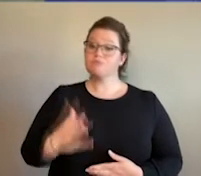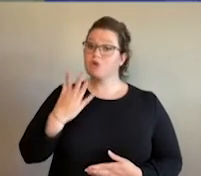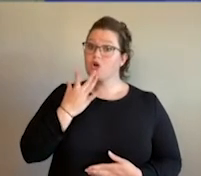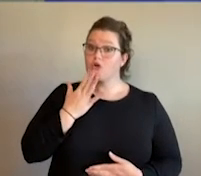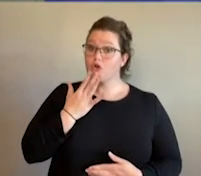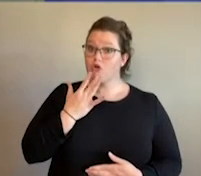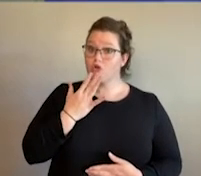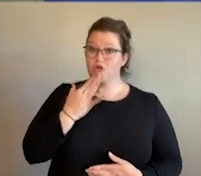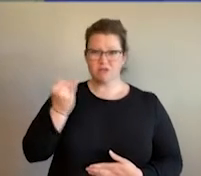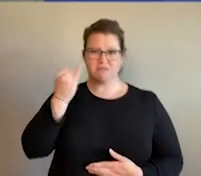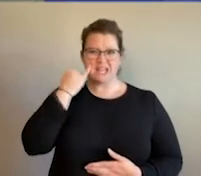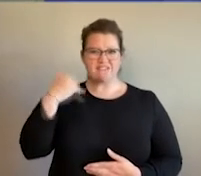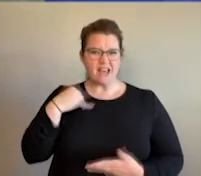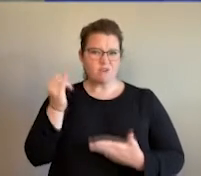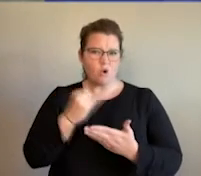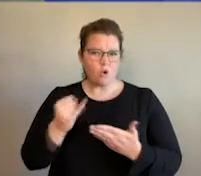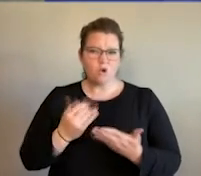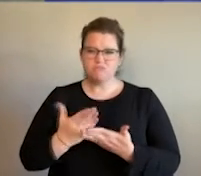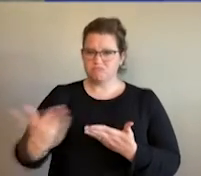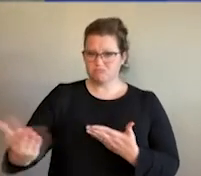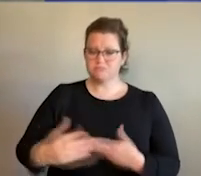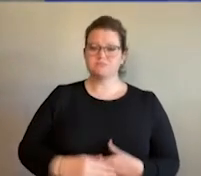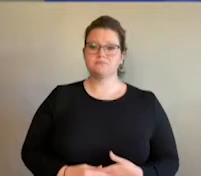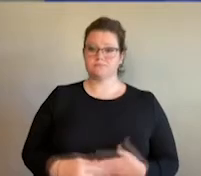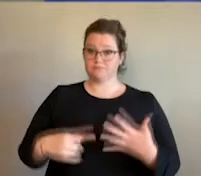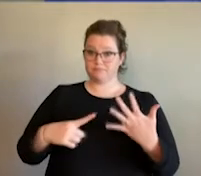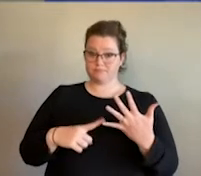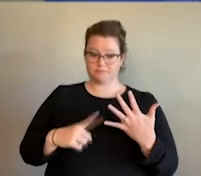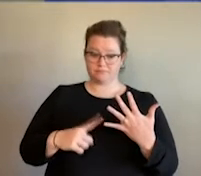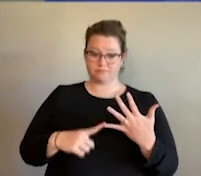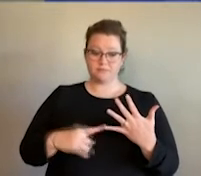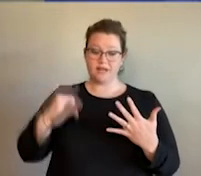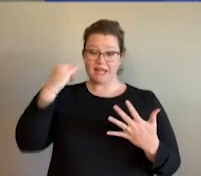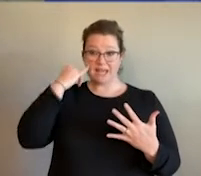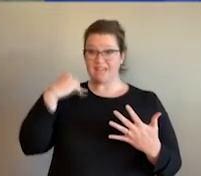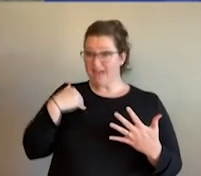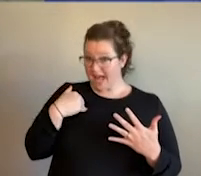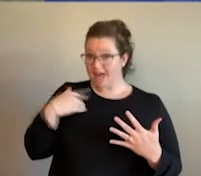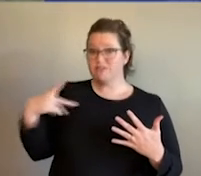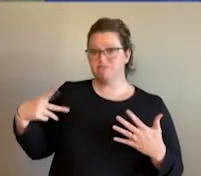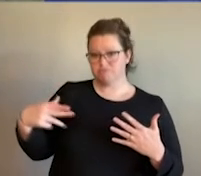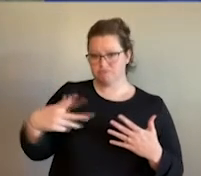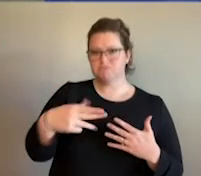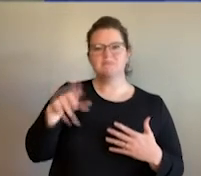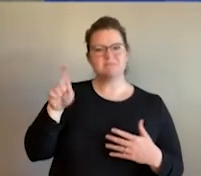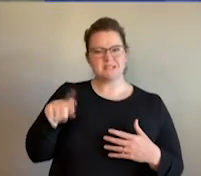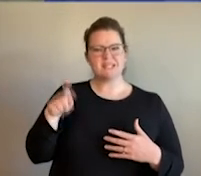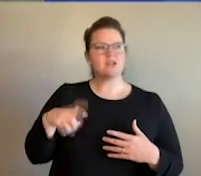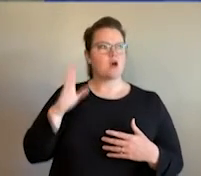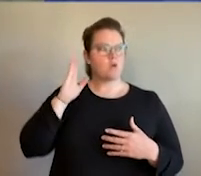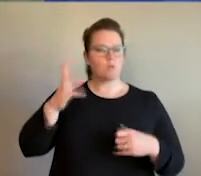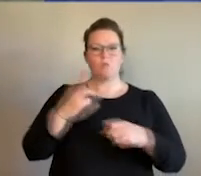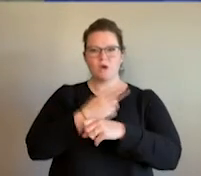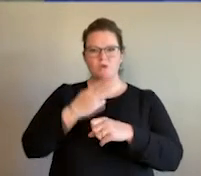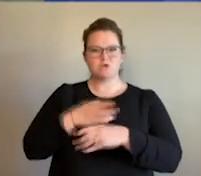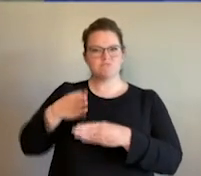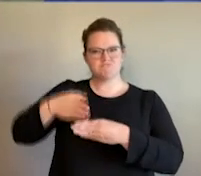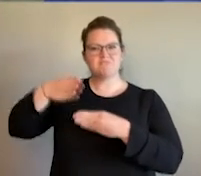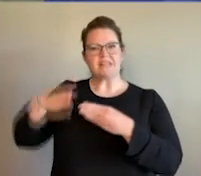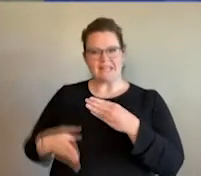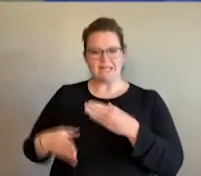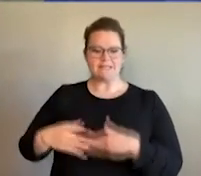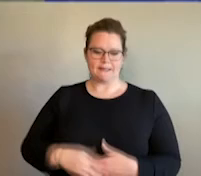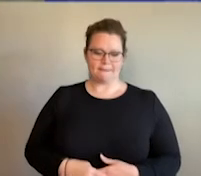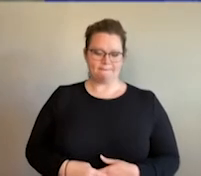if you have any art supplies. And lastly, if you have them, some scissors, because we'll use them at the end of this